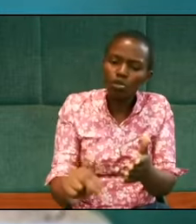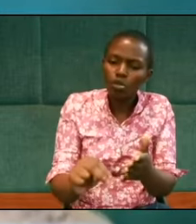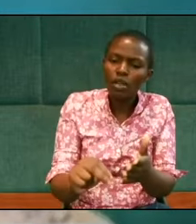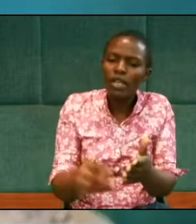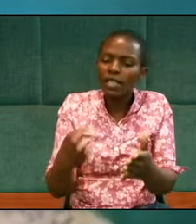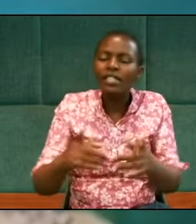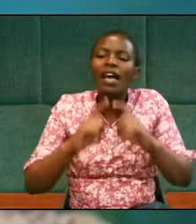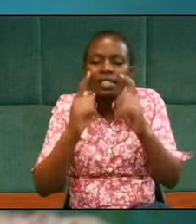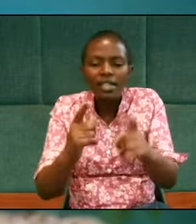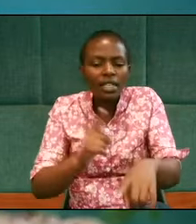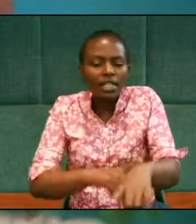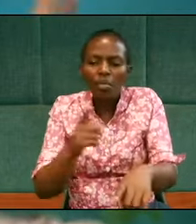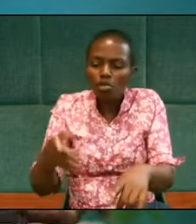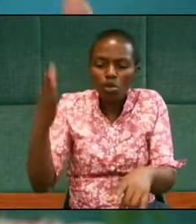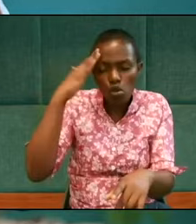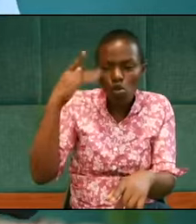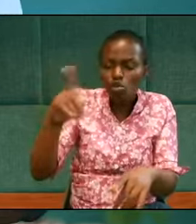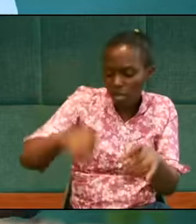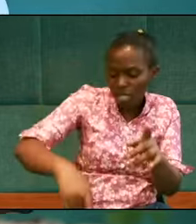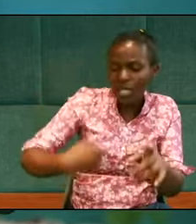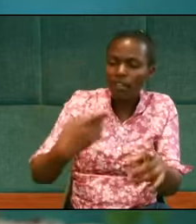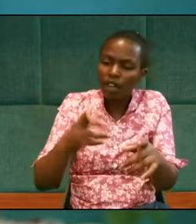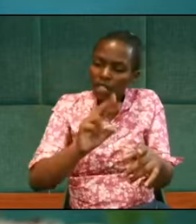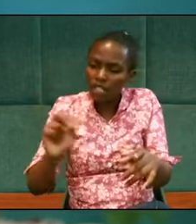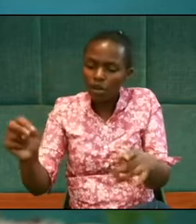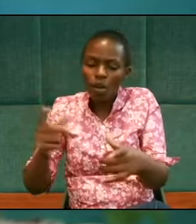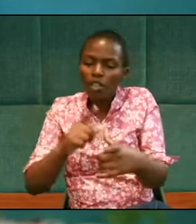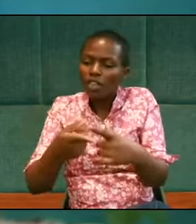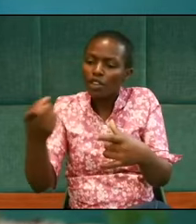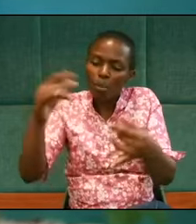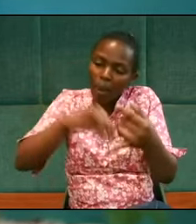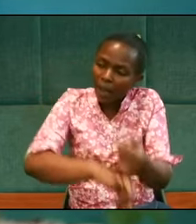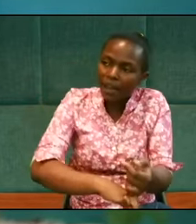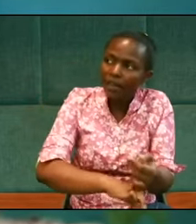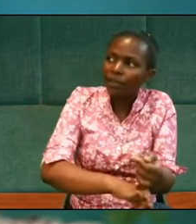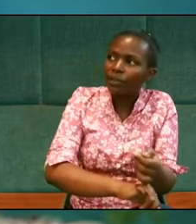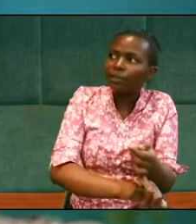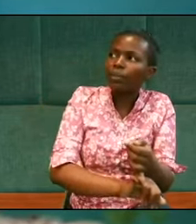you are married. Chances are that on what basis are you marrying a partner?